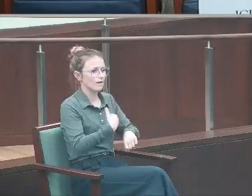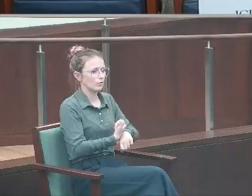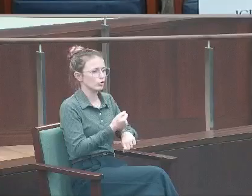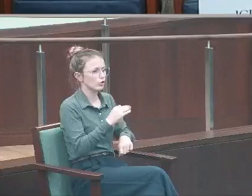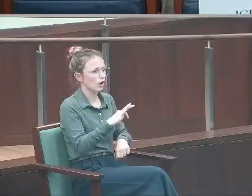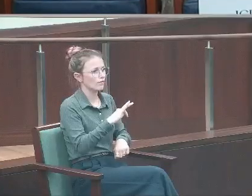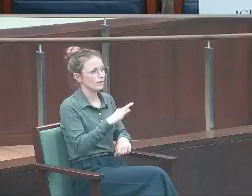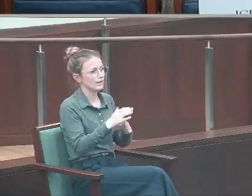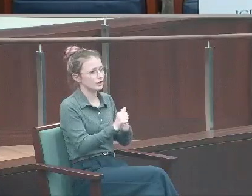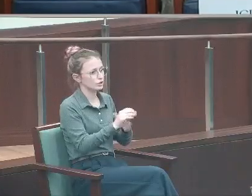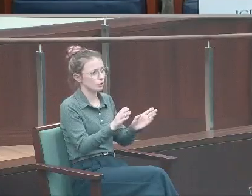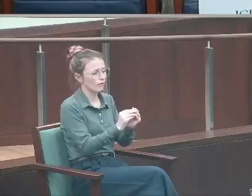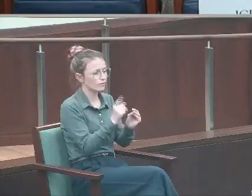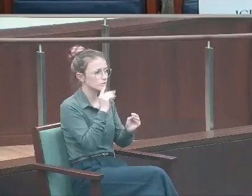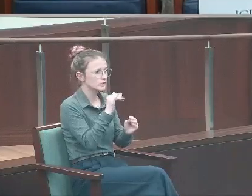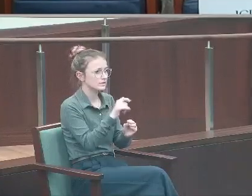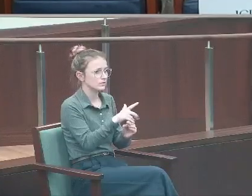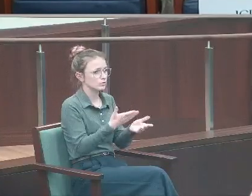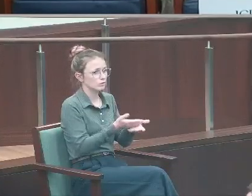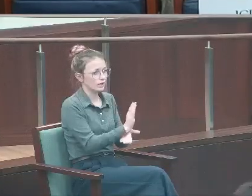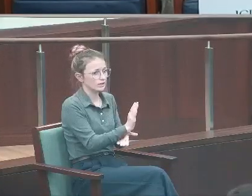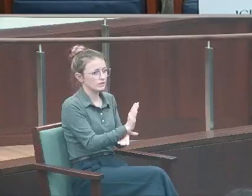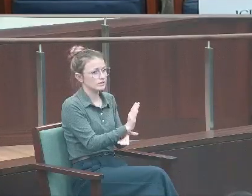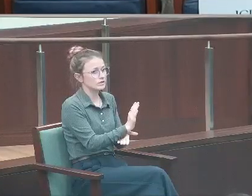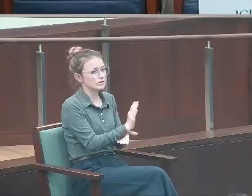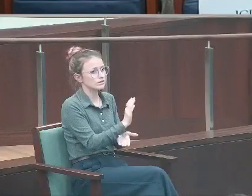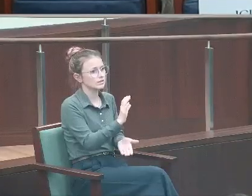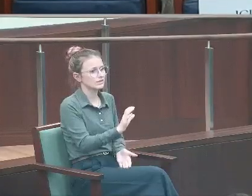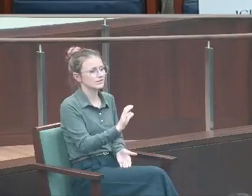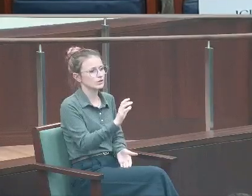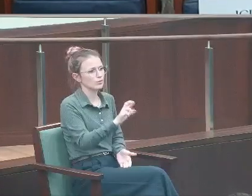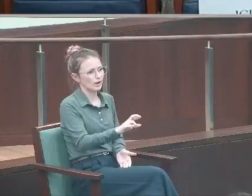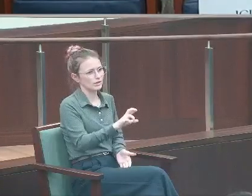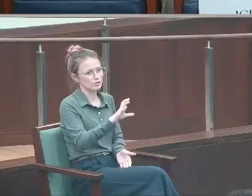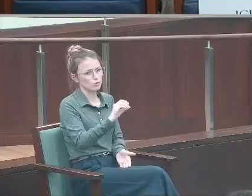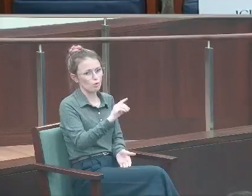Civil Rights, which is the preeminent civil rights coalition in